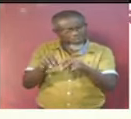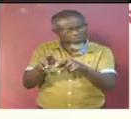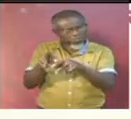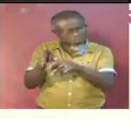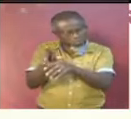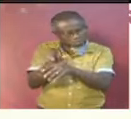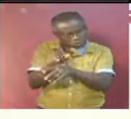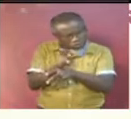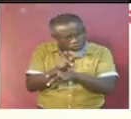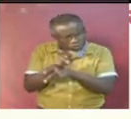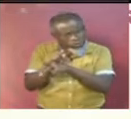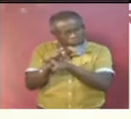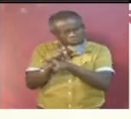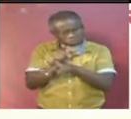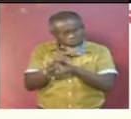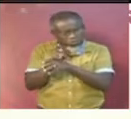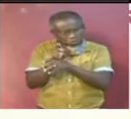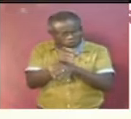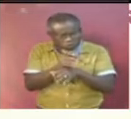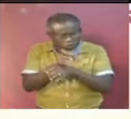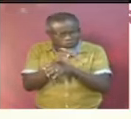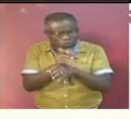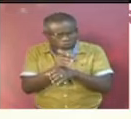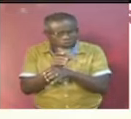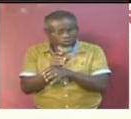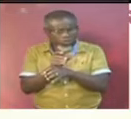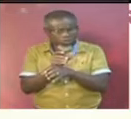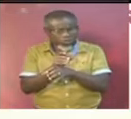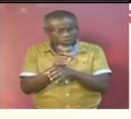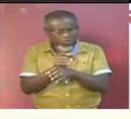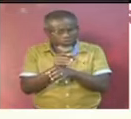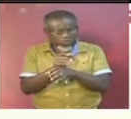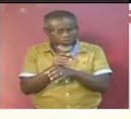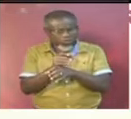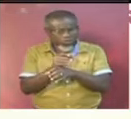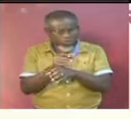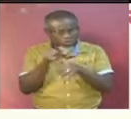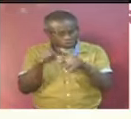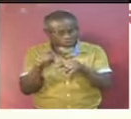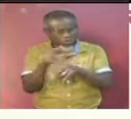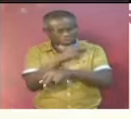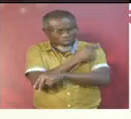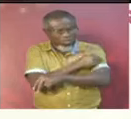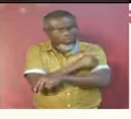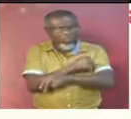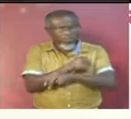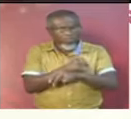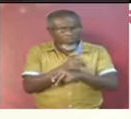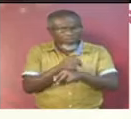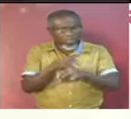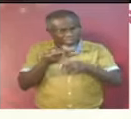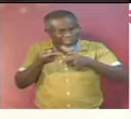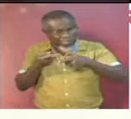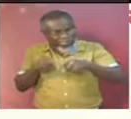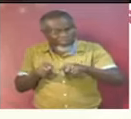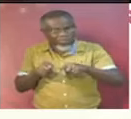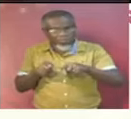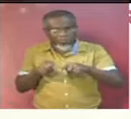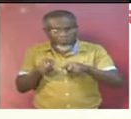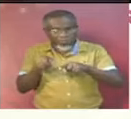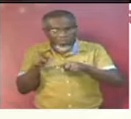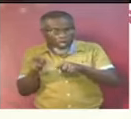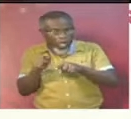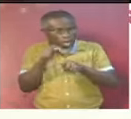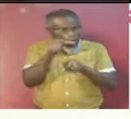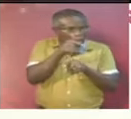being worked on, the attempt to save lives is still happening. And while that is happening with those active cases, the deaths that come out of